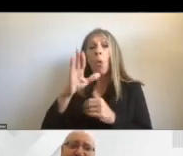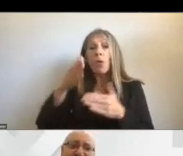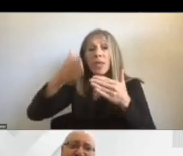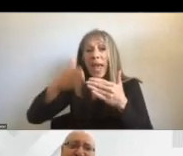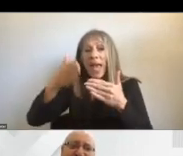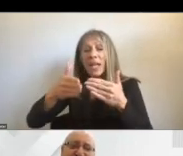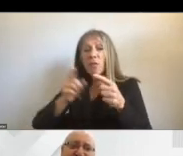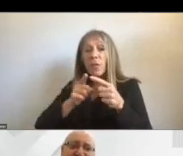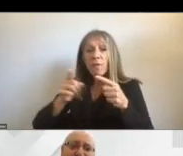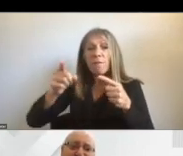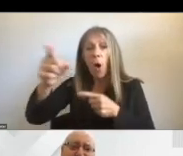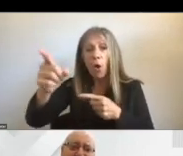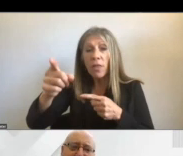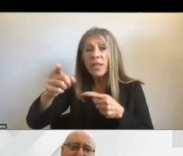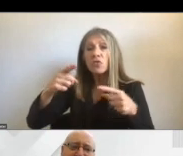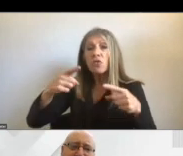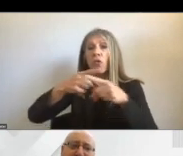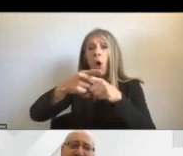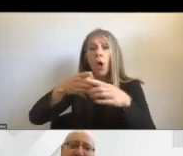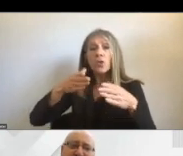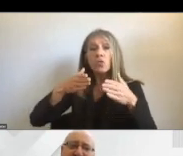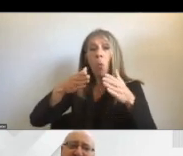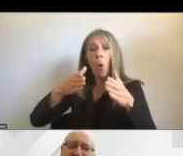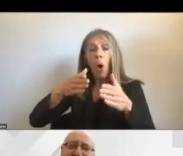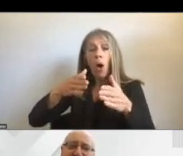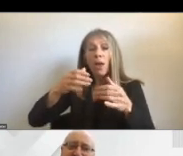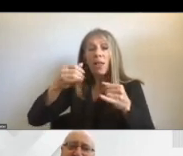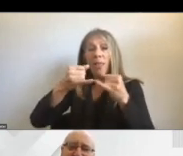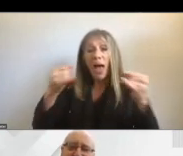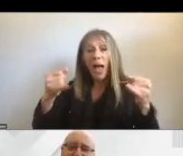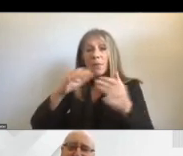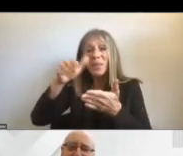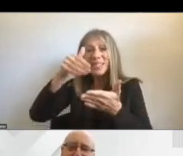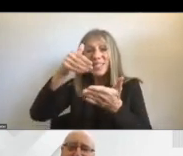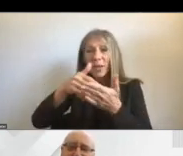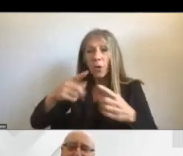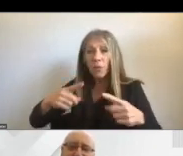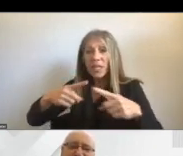First thing we want to talk about is edge detection. Edge detection,